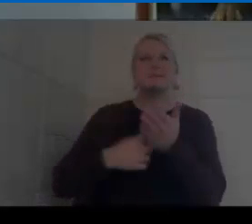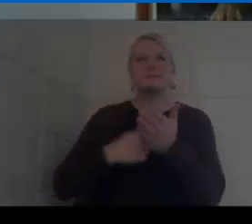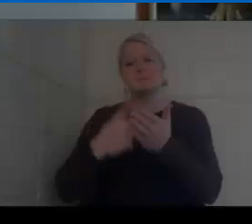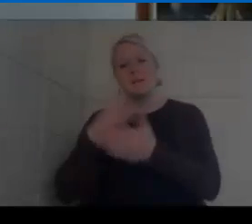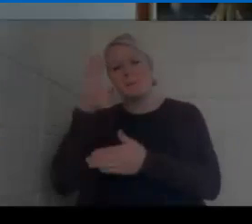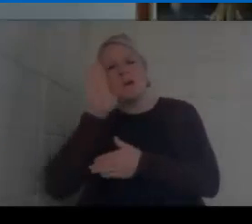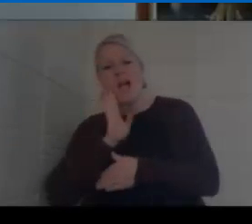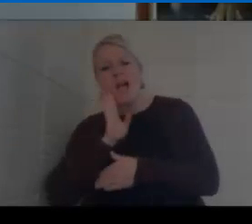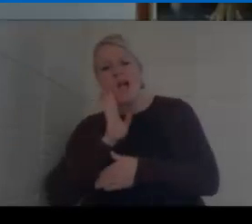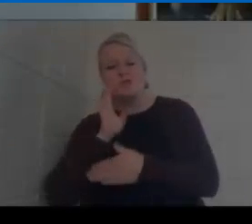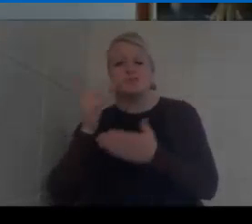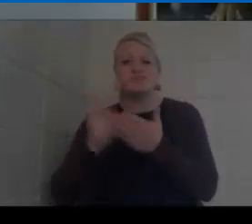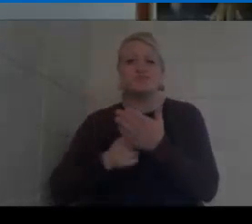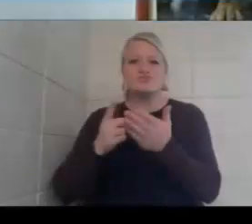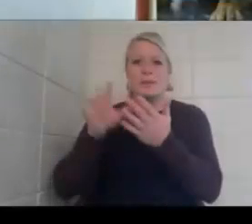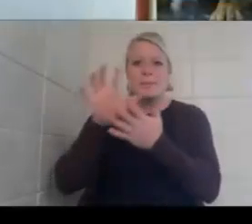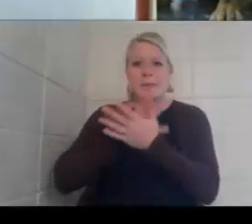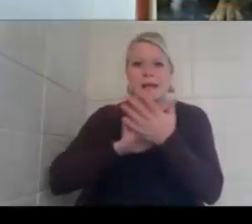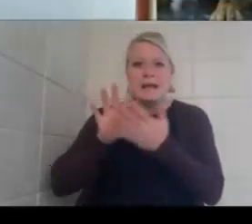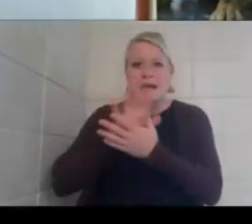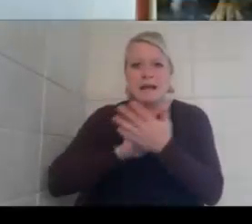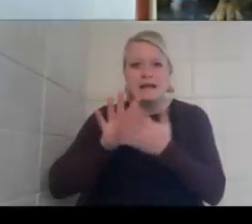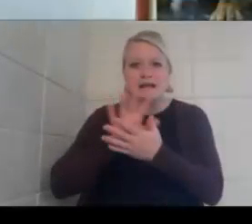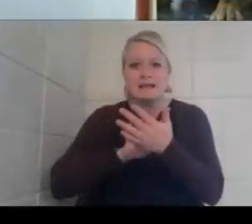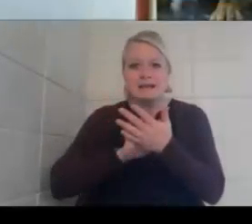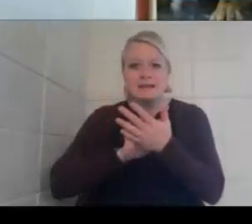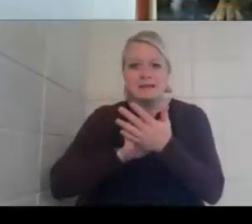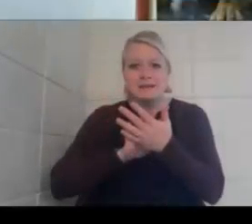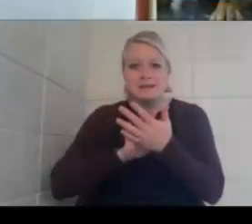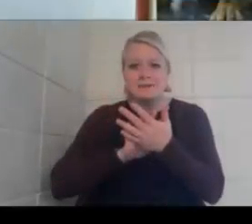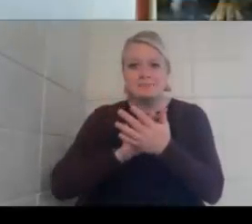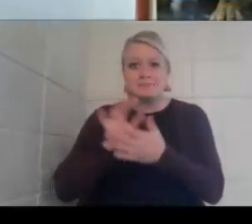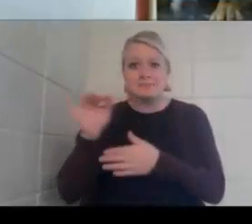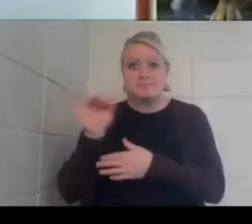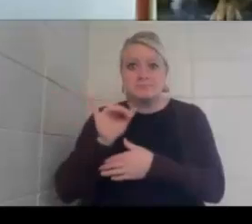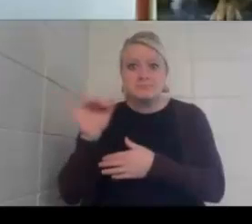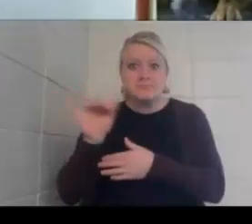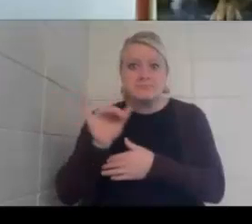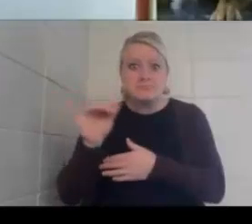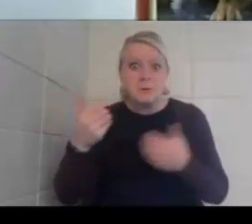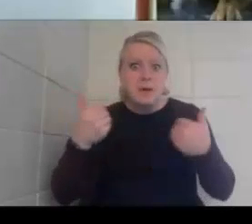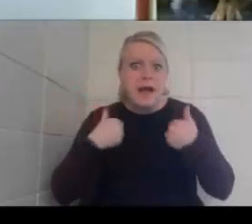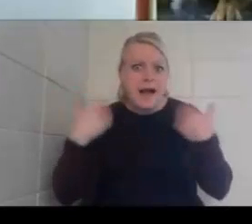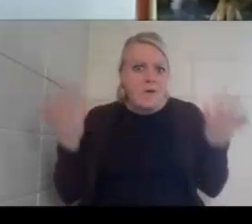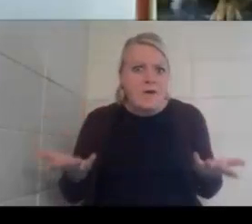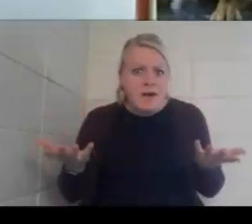Sometimes they're black, sometimes they are brown, sometimes they're mixed.